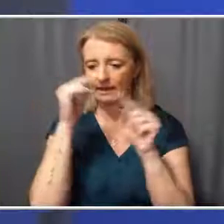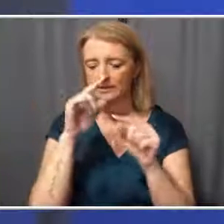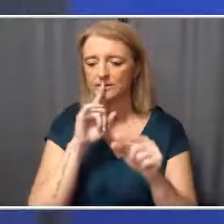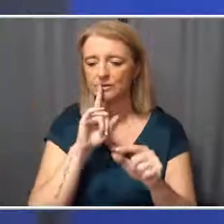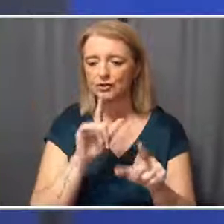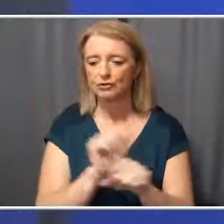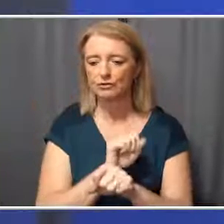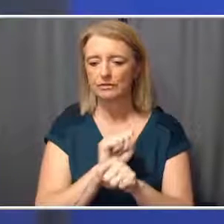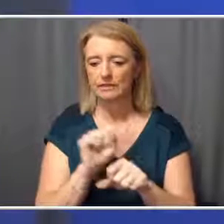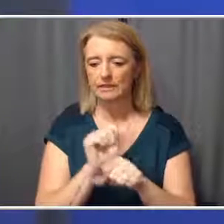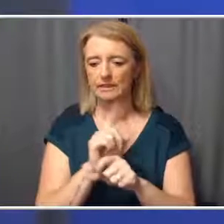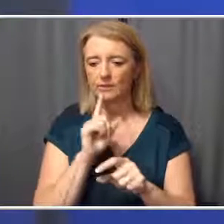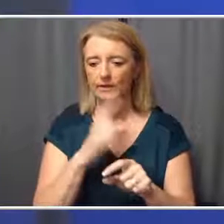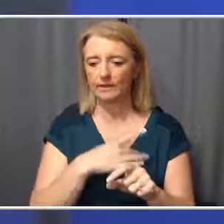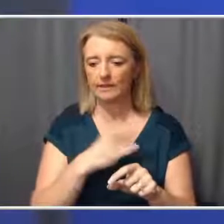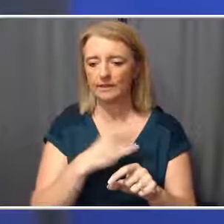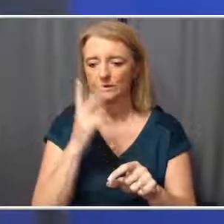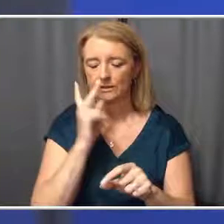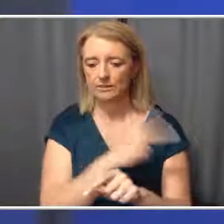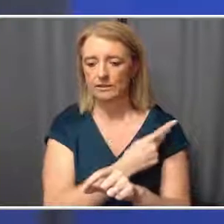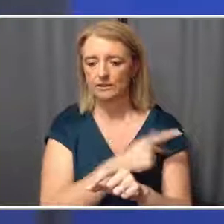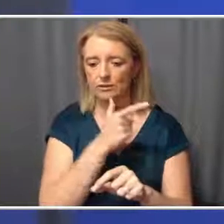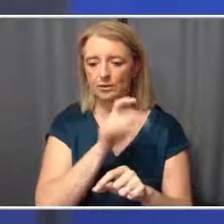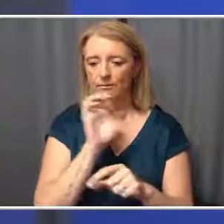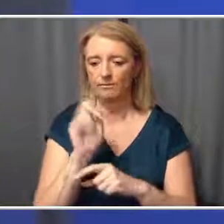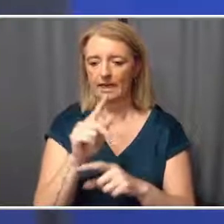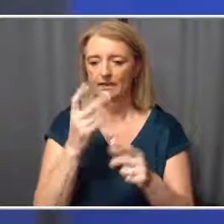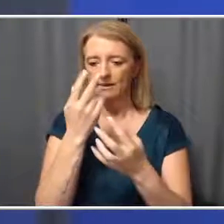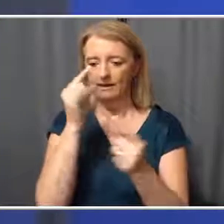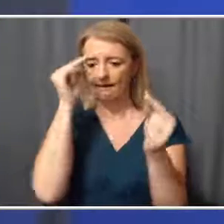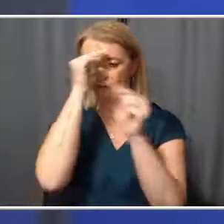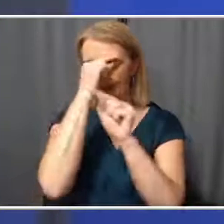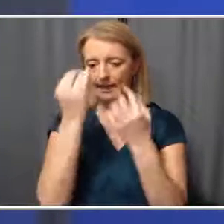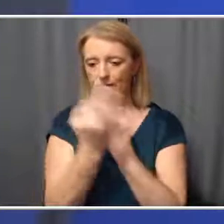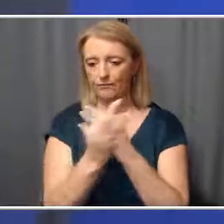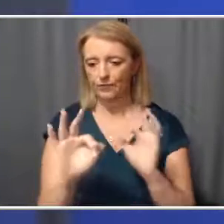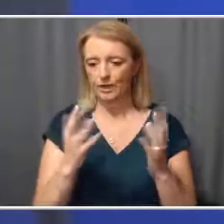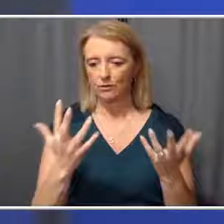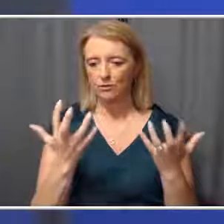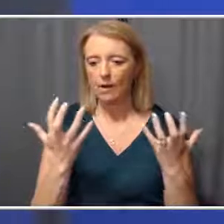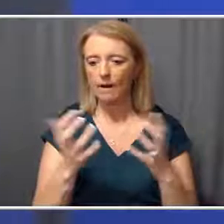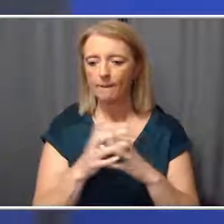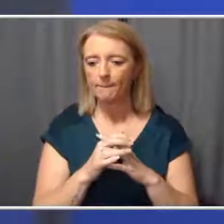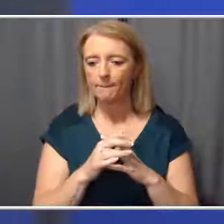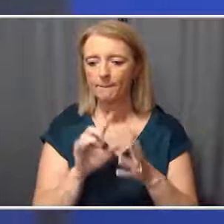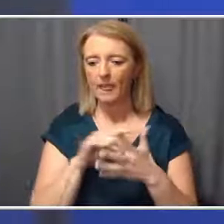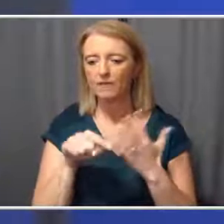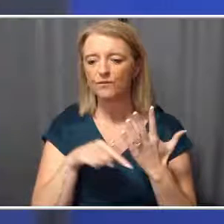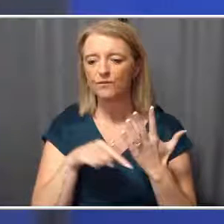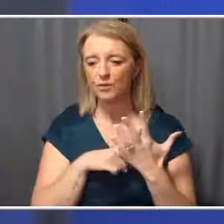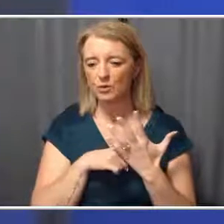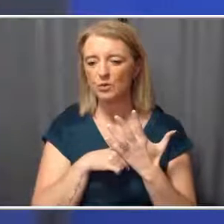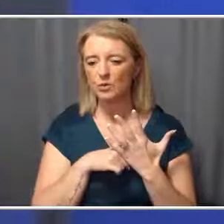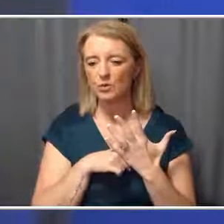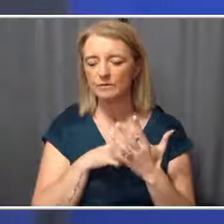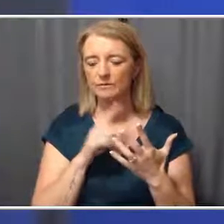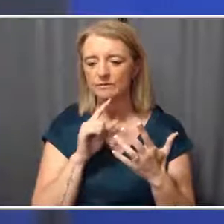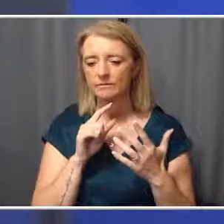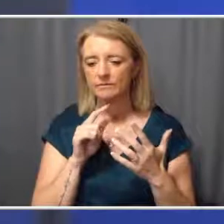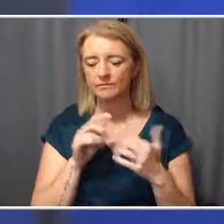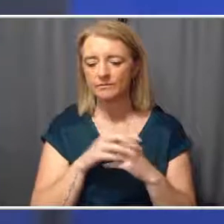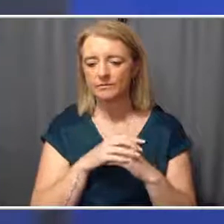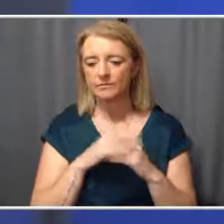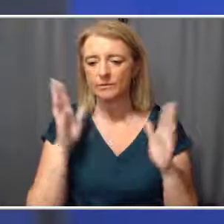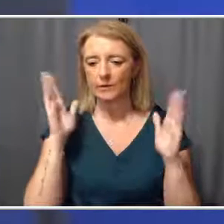headache frequency. It has pretty nasty side effects sometimes, and if we can decrease the side effect profile that these patients are